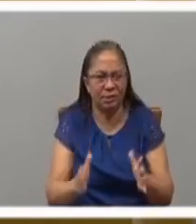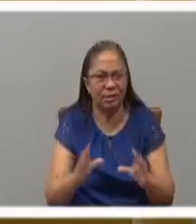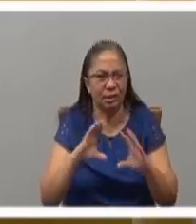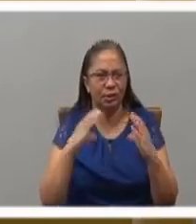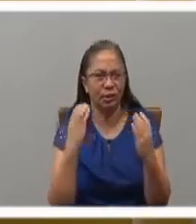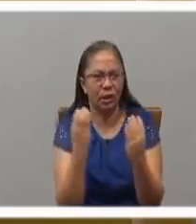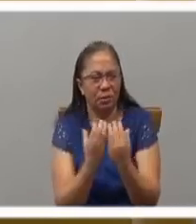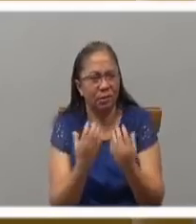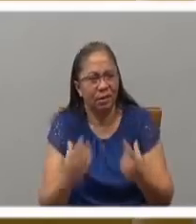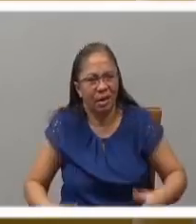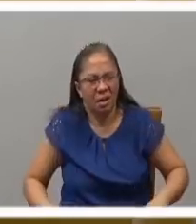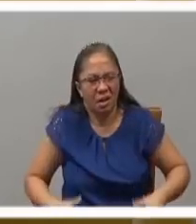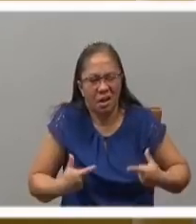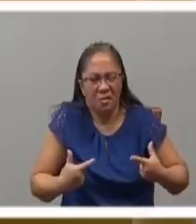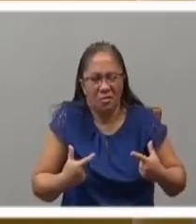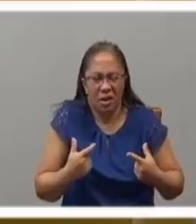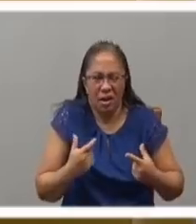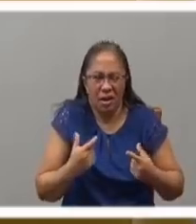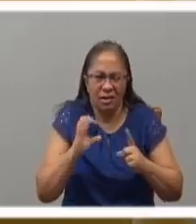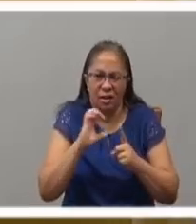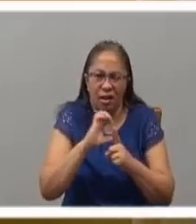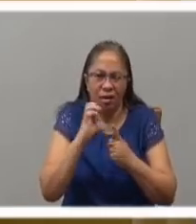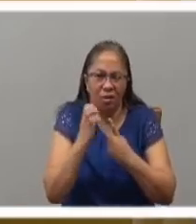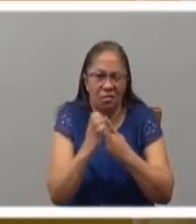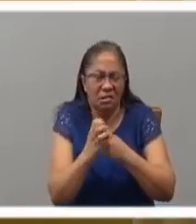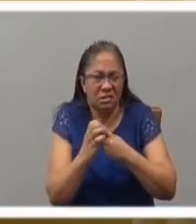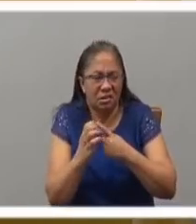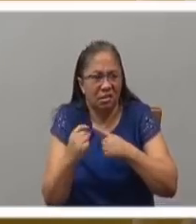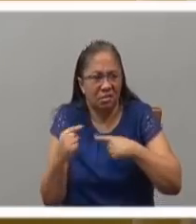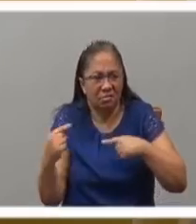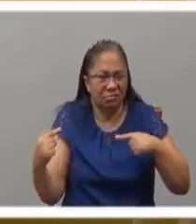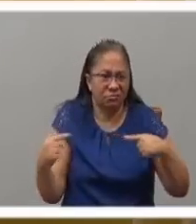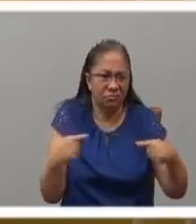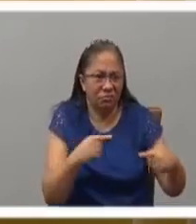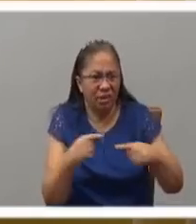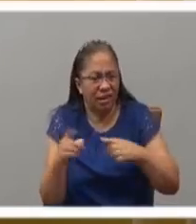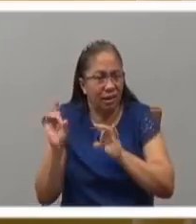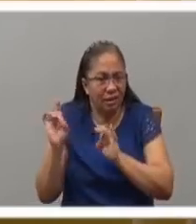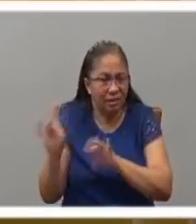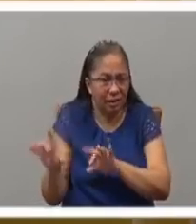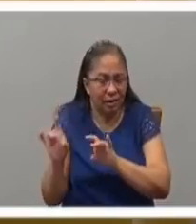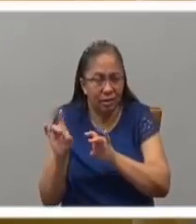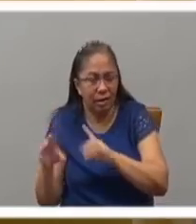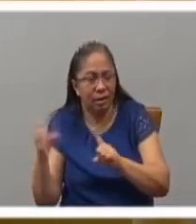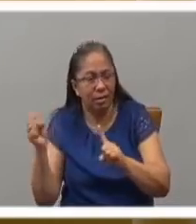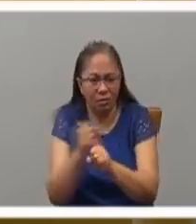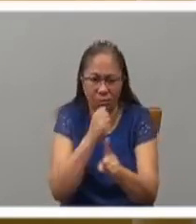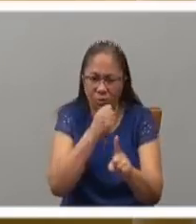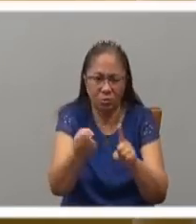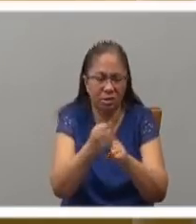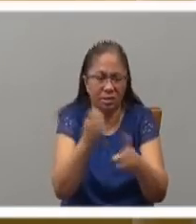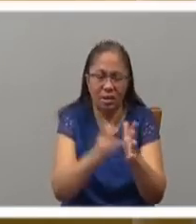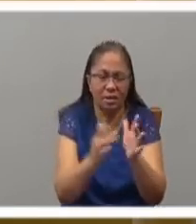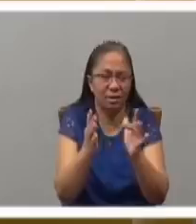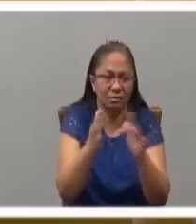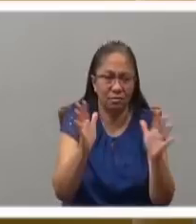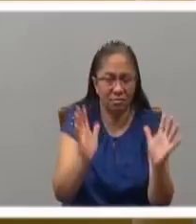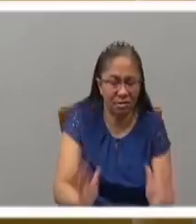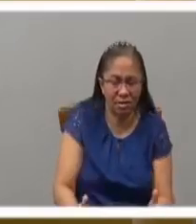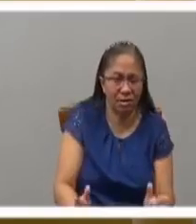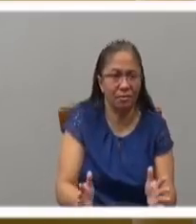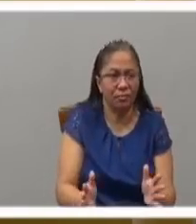lived in a hostile world, when there was intense persecution against Christians, the Christians